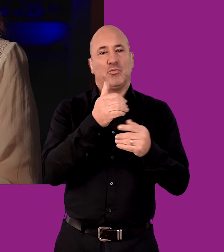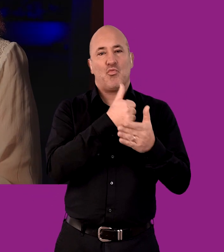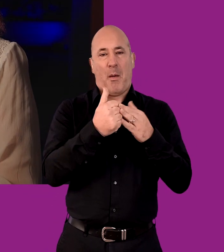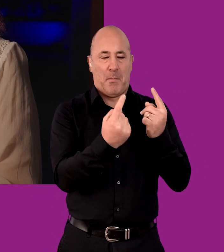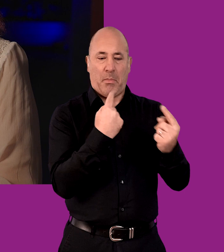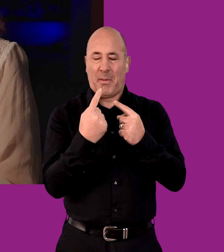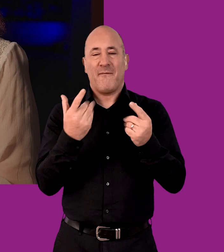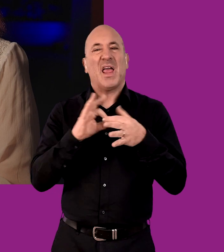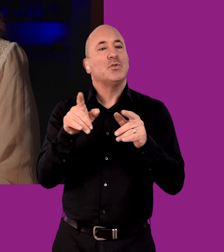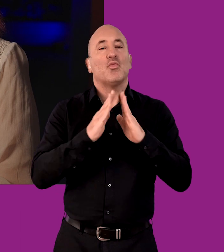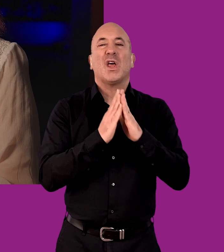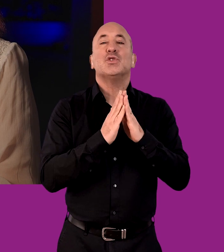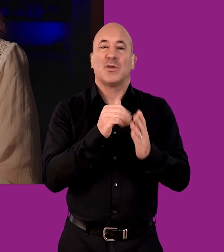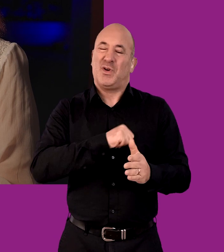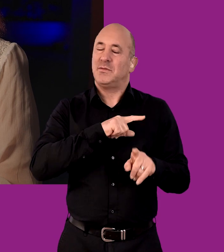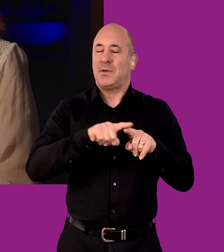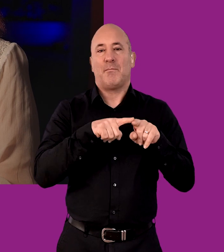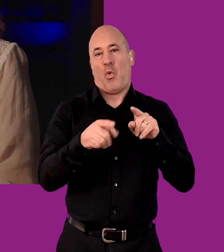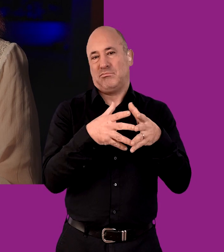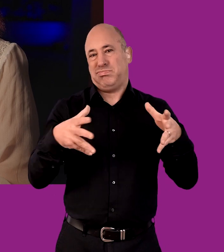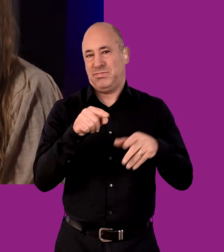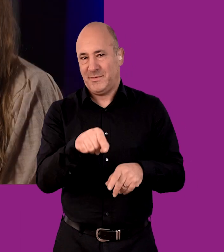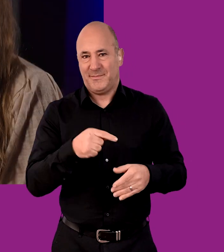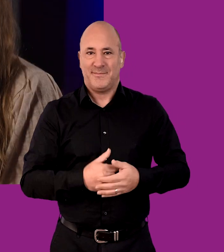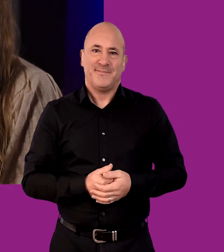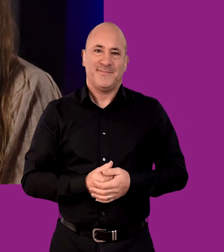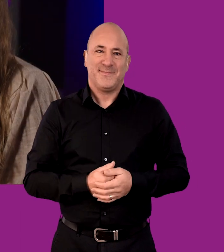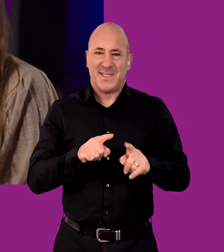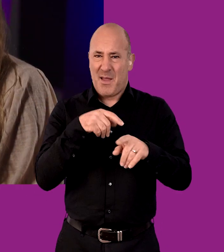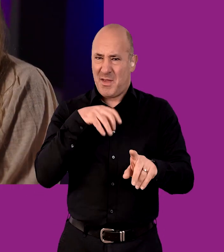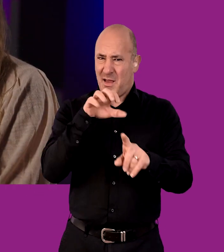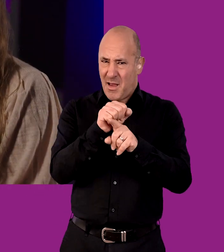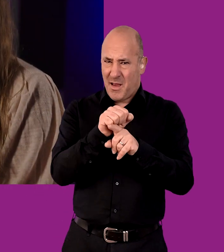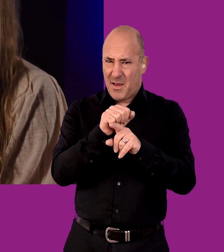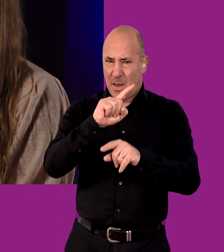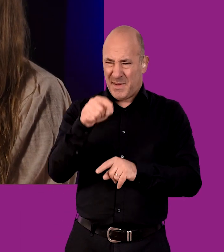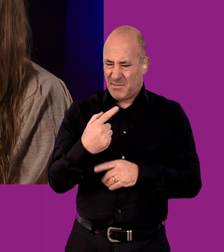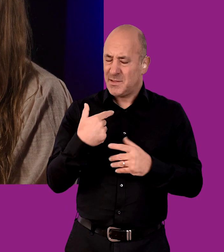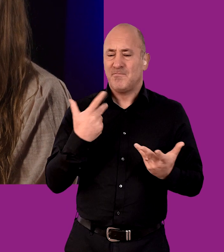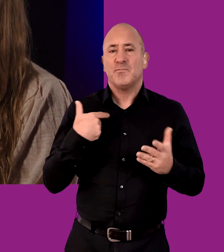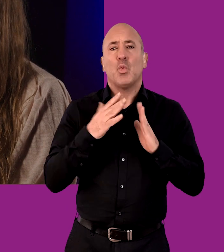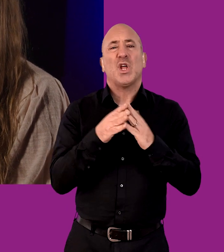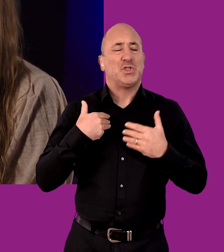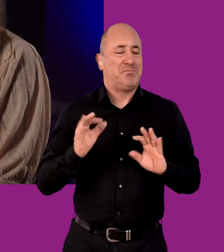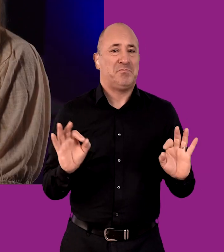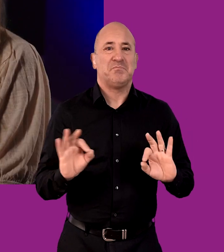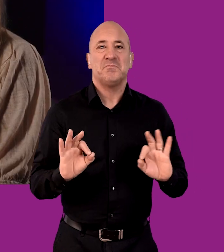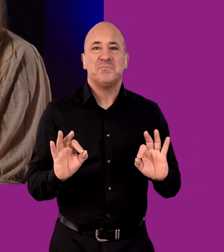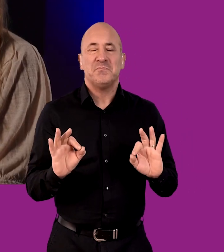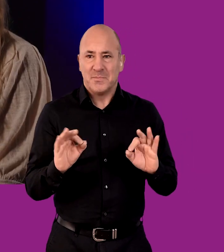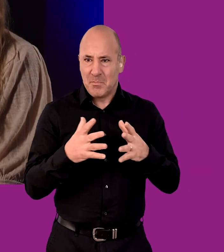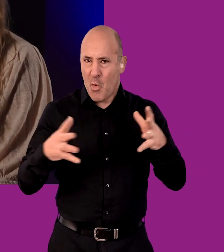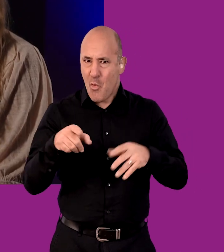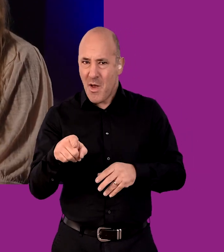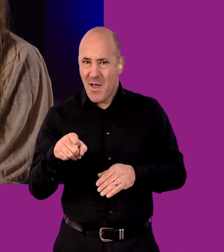Christian remained the most common response to the religion question. We can also see an increase in people responding with no religion. 1 in